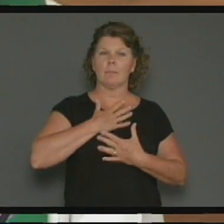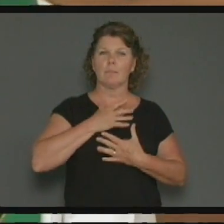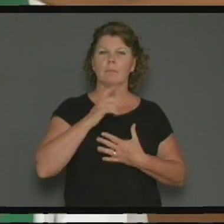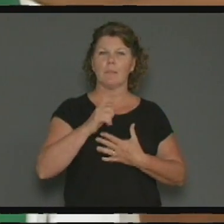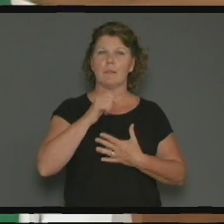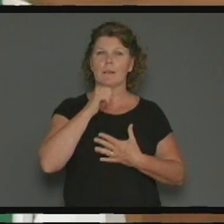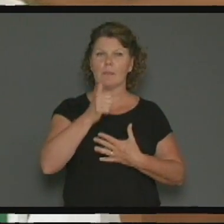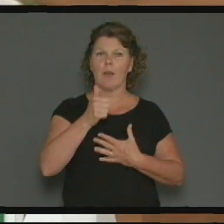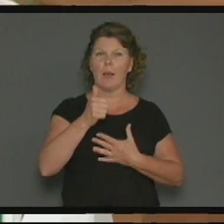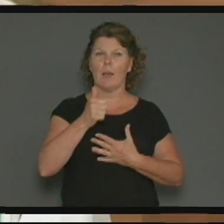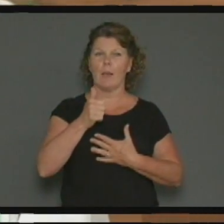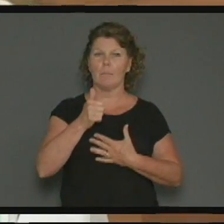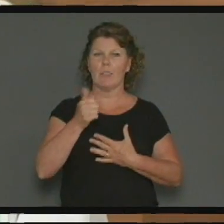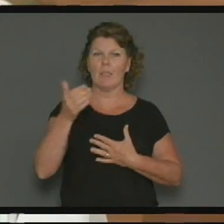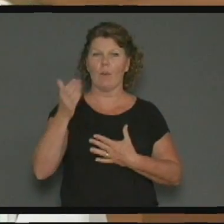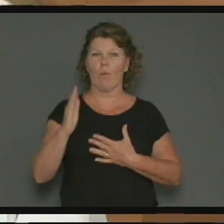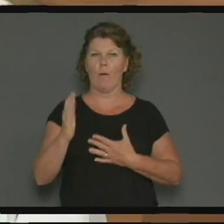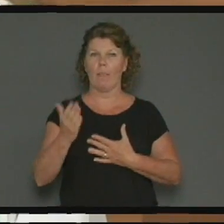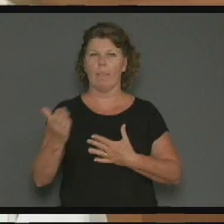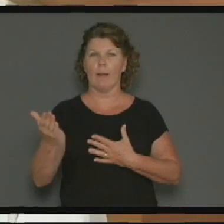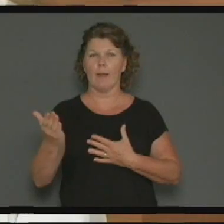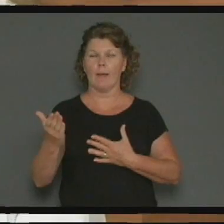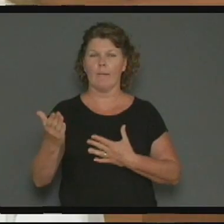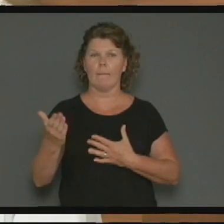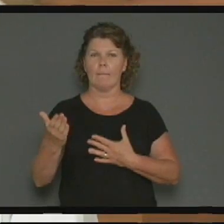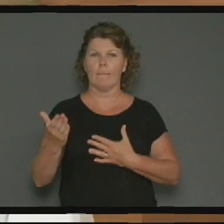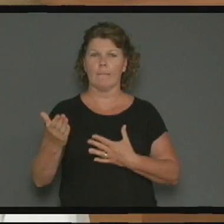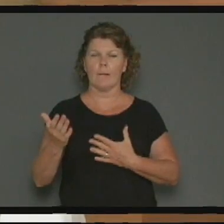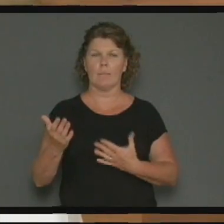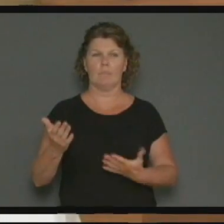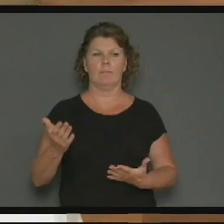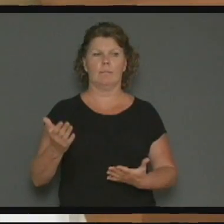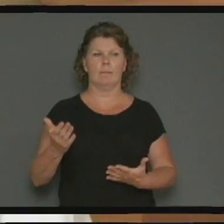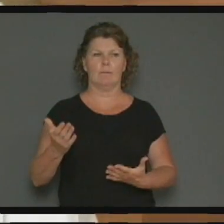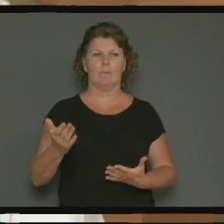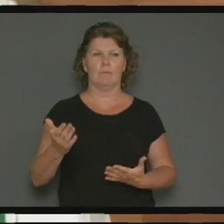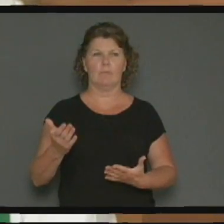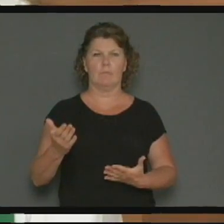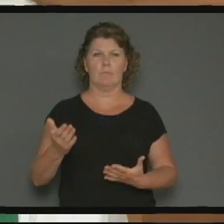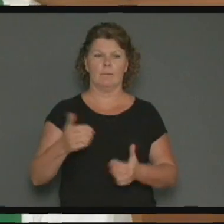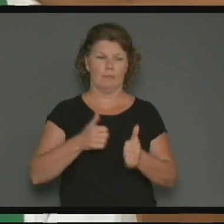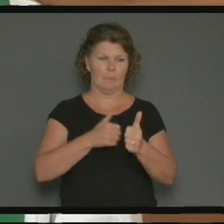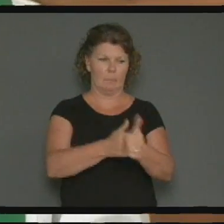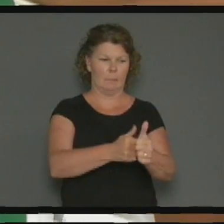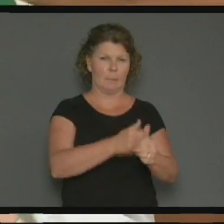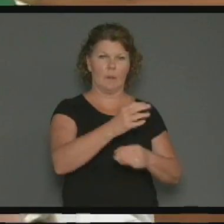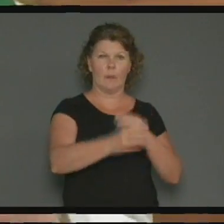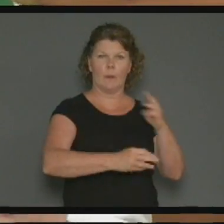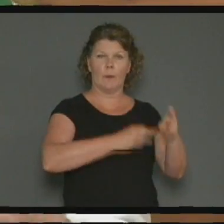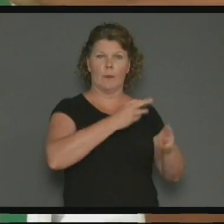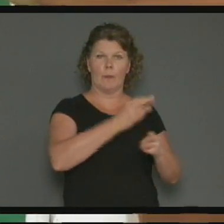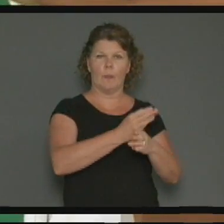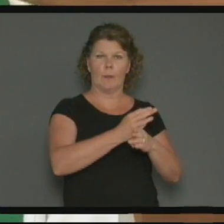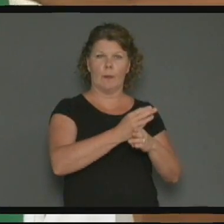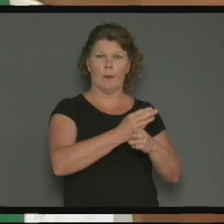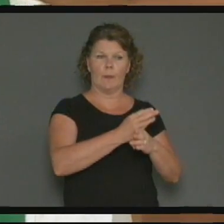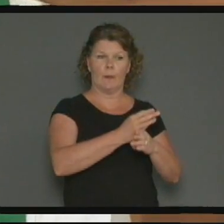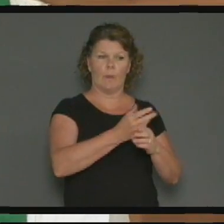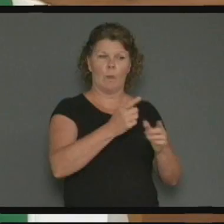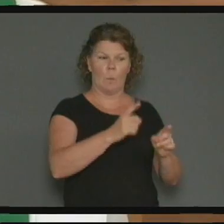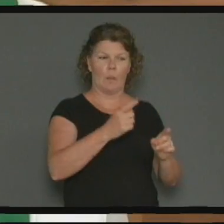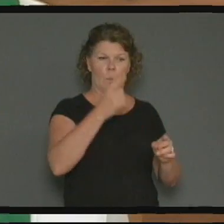must not be a God thing. We walk in the ways of the world when we tell ourselves that